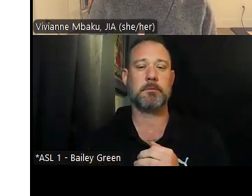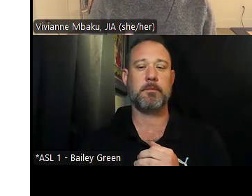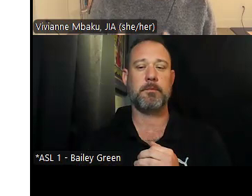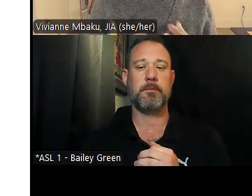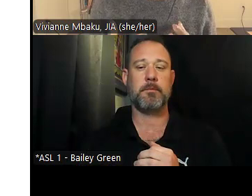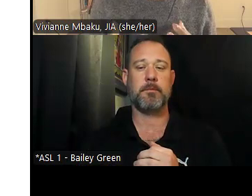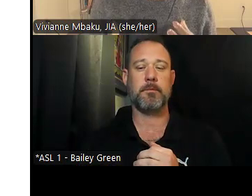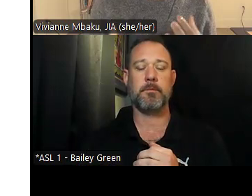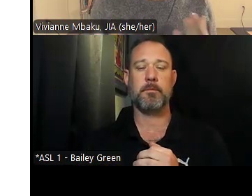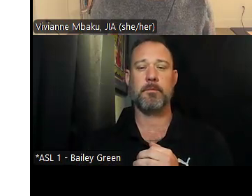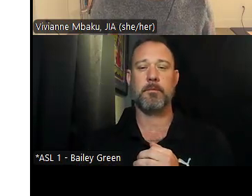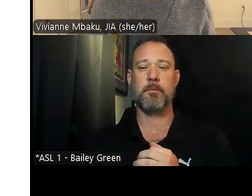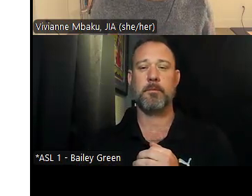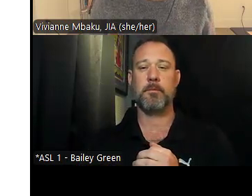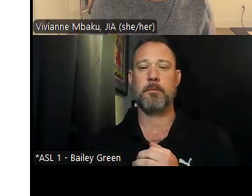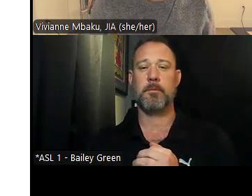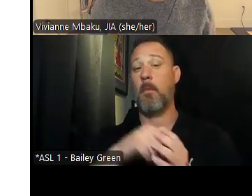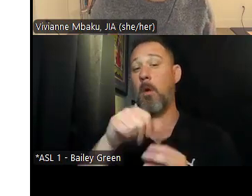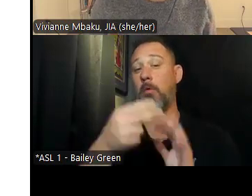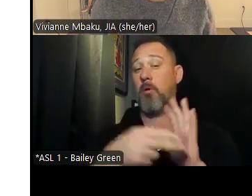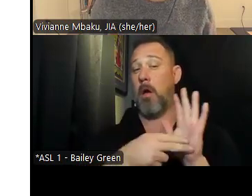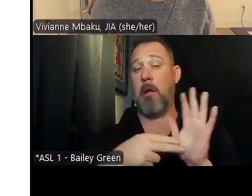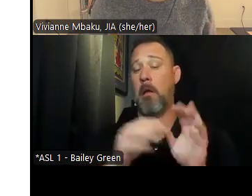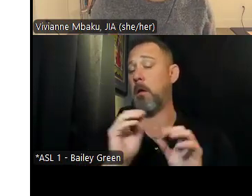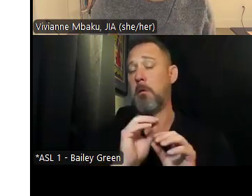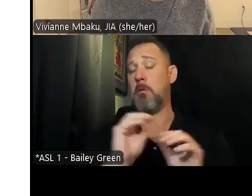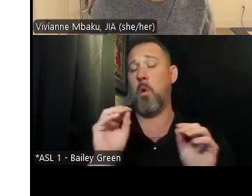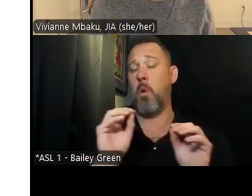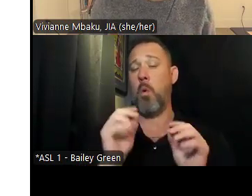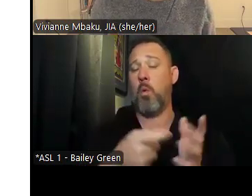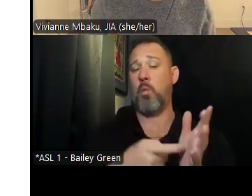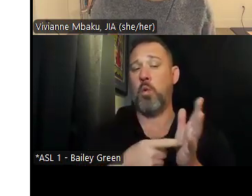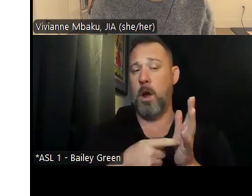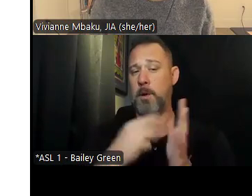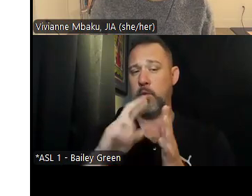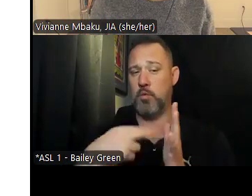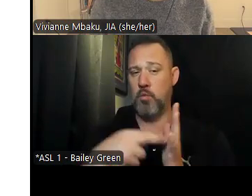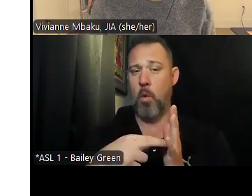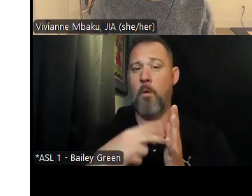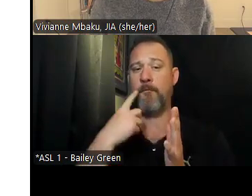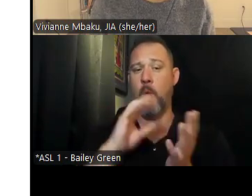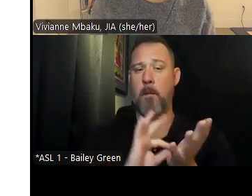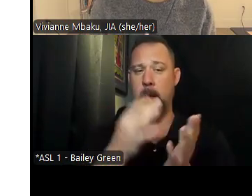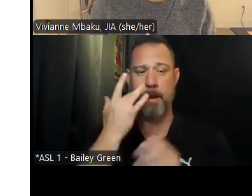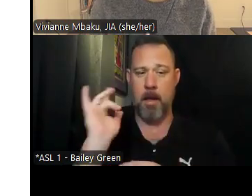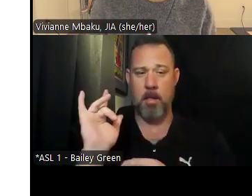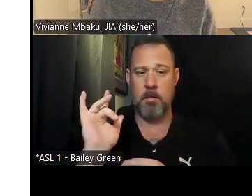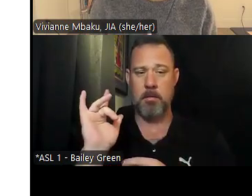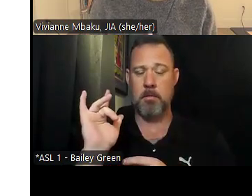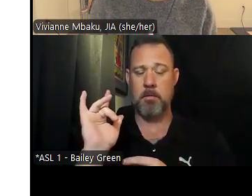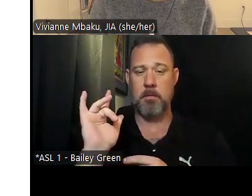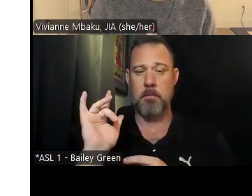And another highlight, there's no requirement to be enrolled in Medi-Cal. So this is a